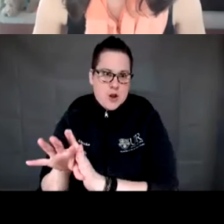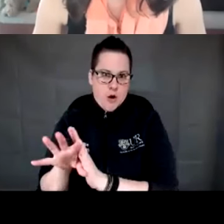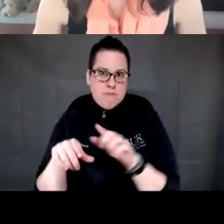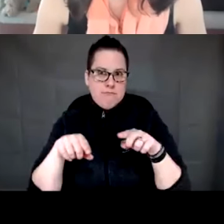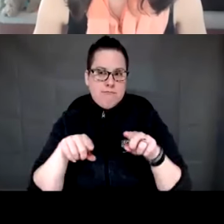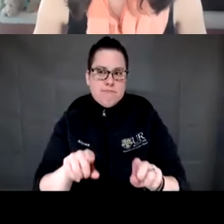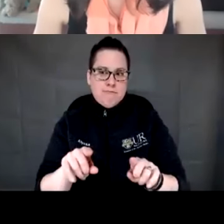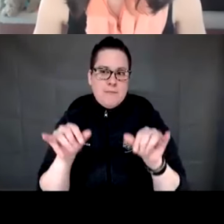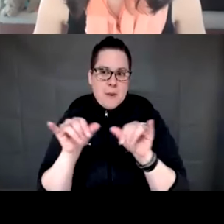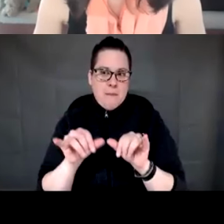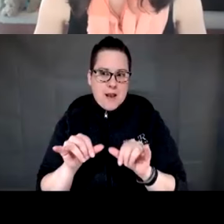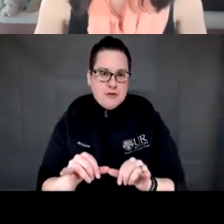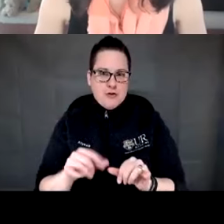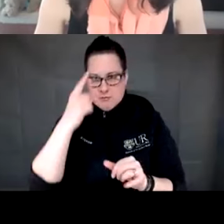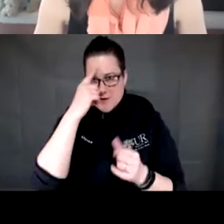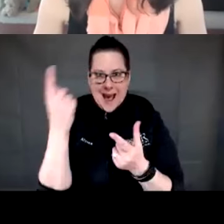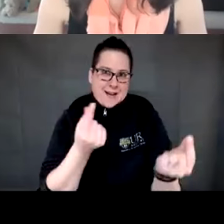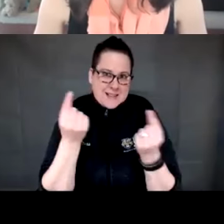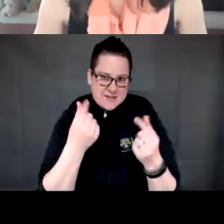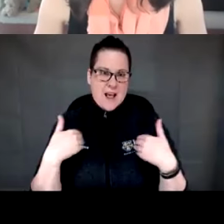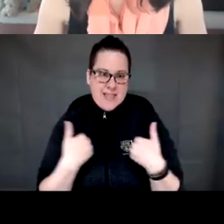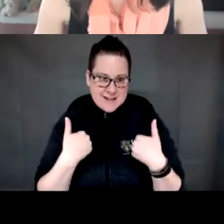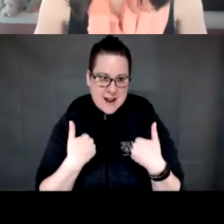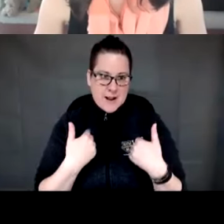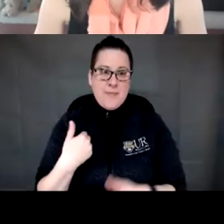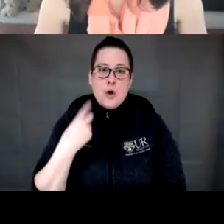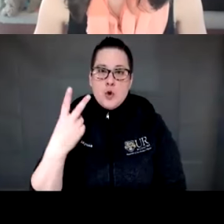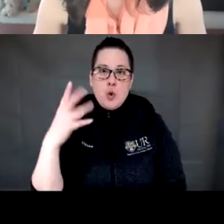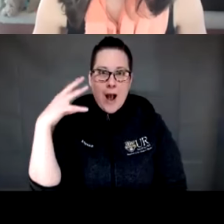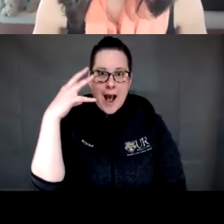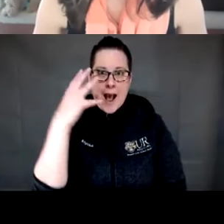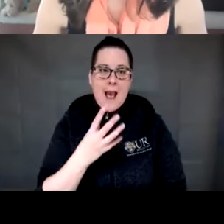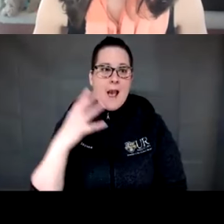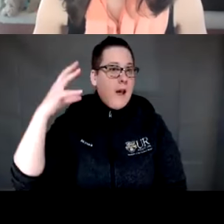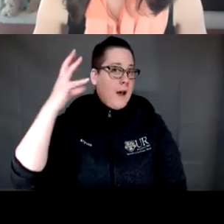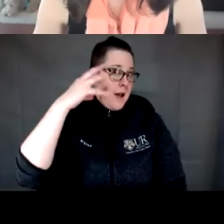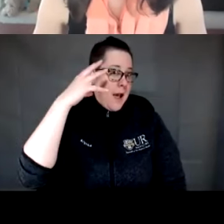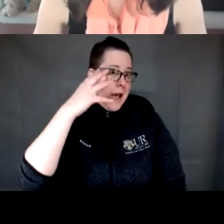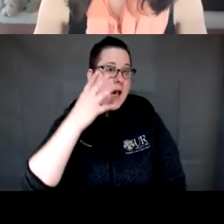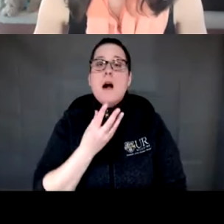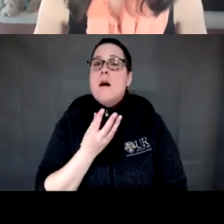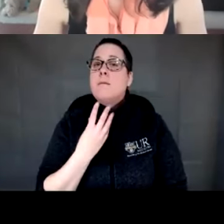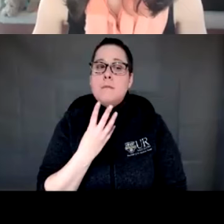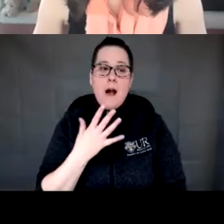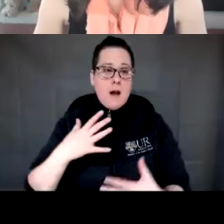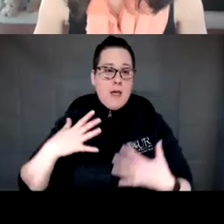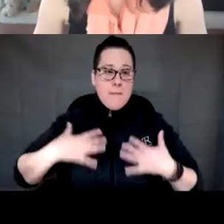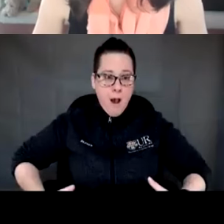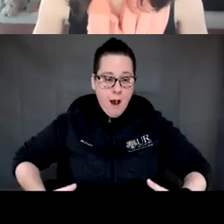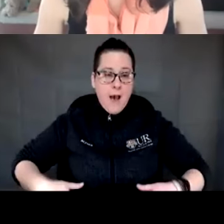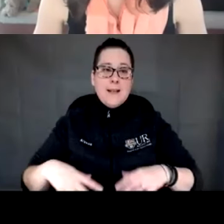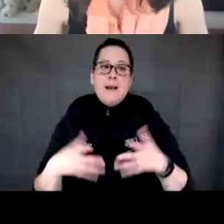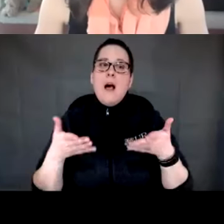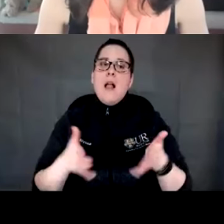of measuring the neural activity in this study. We had 2 cameras positioned on the animal's face and on the animal's body. And this allowed